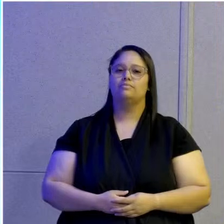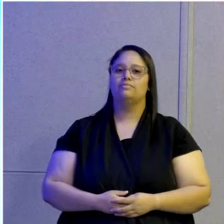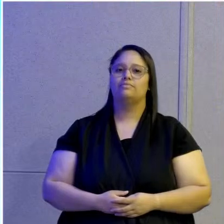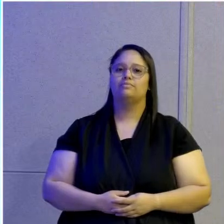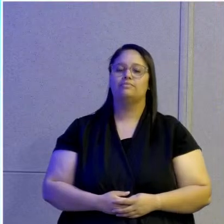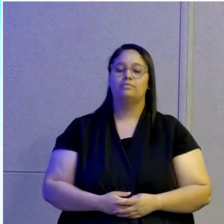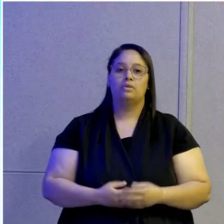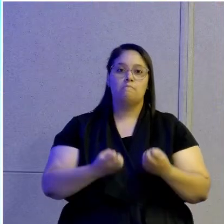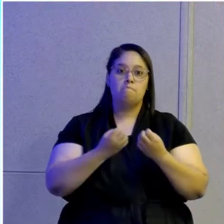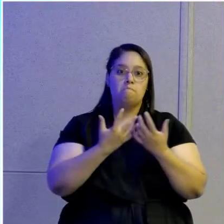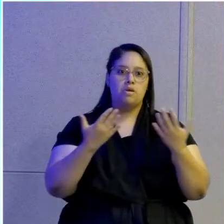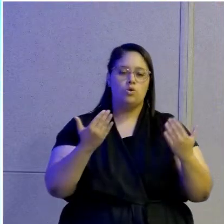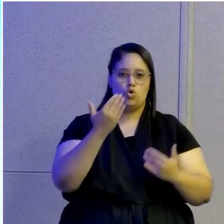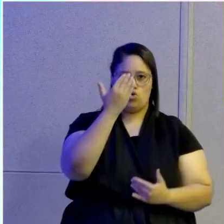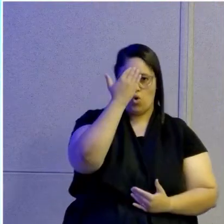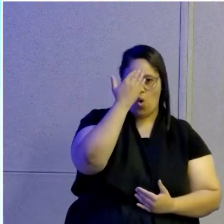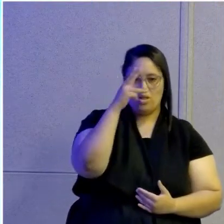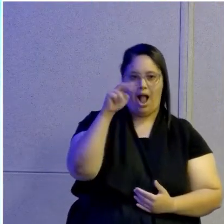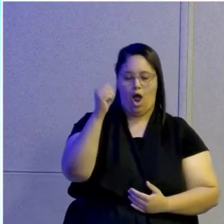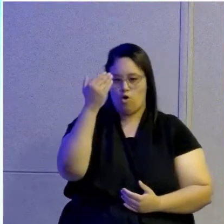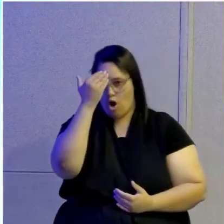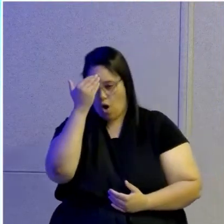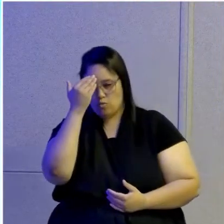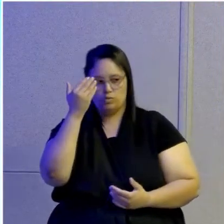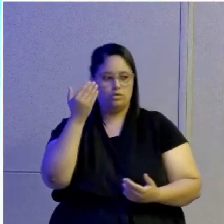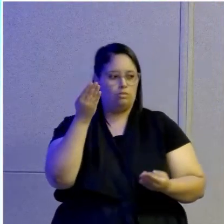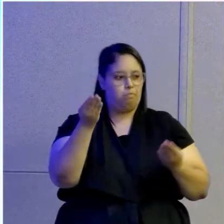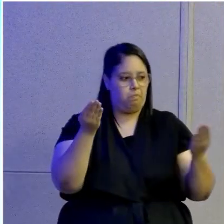There are so many knowns and unknowns that we are